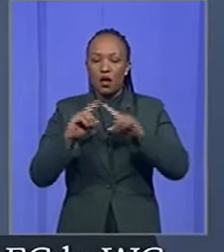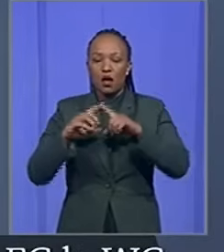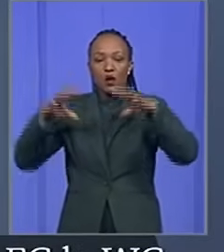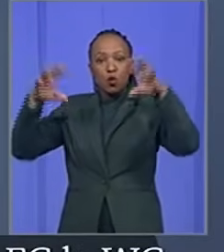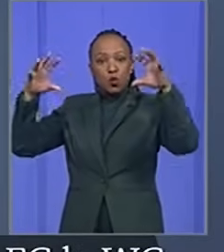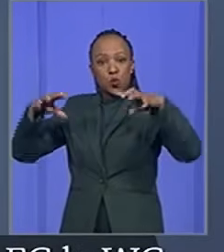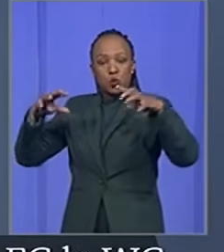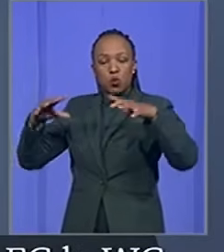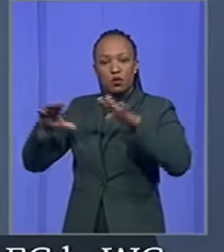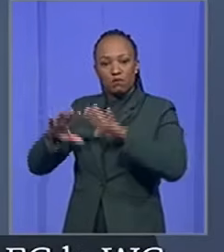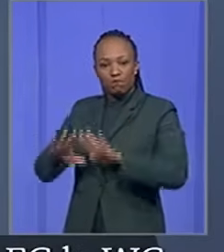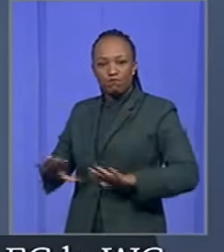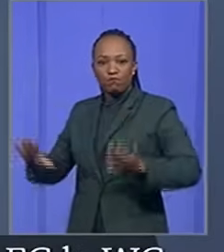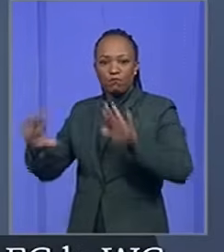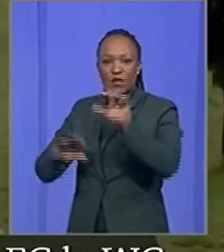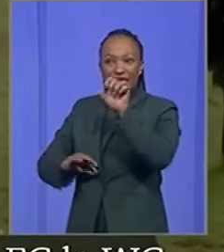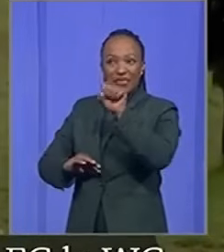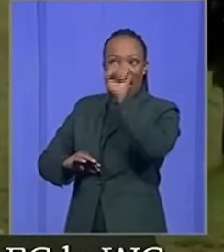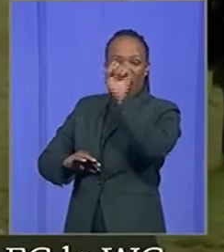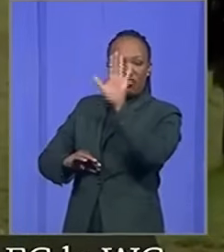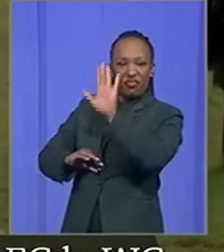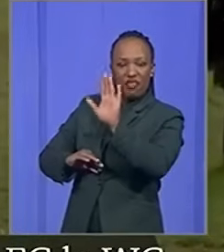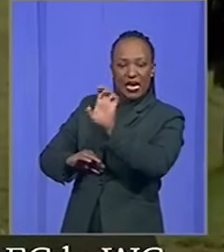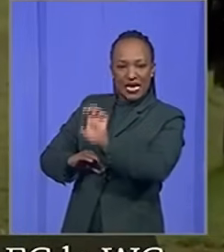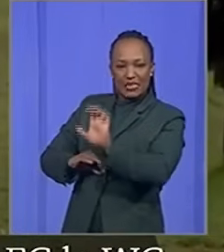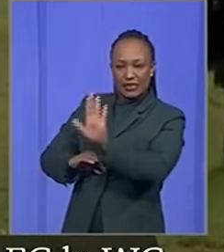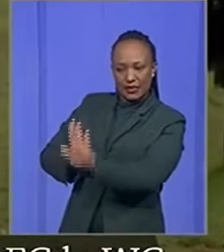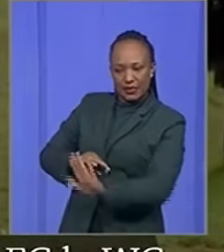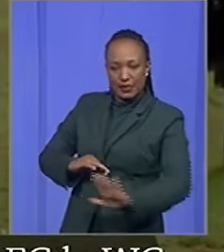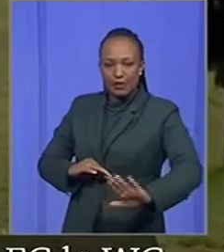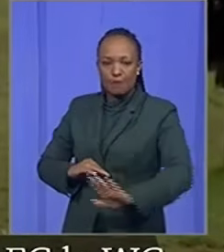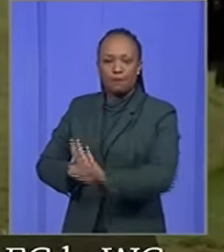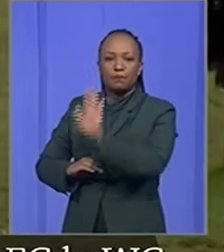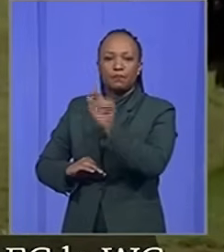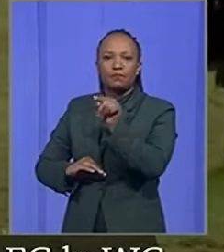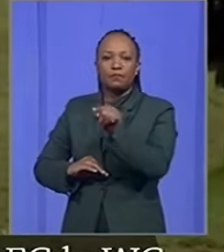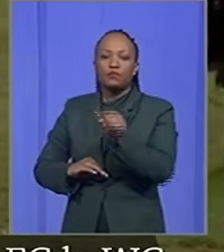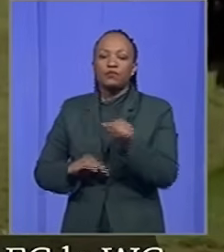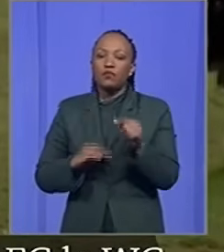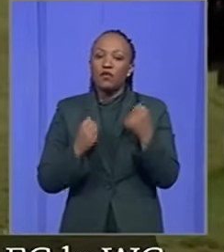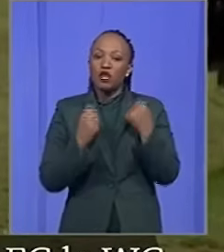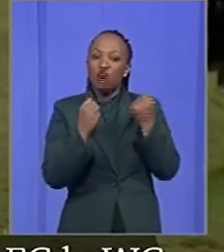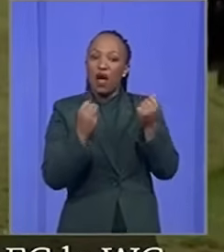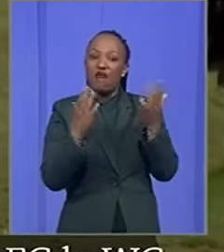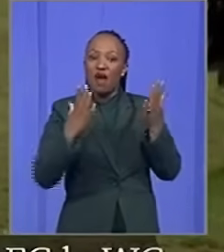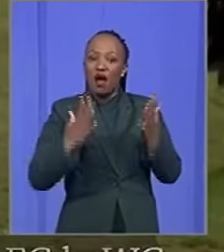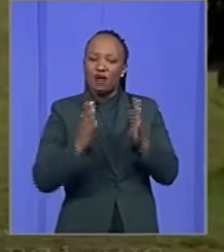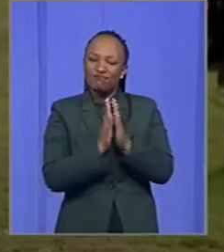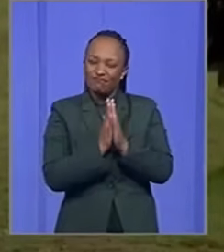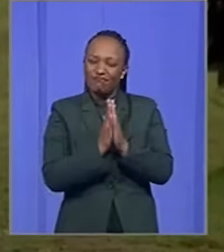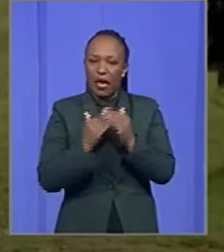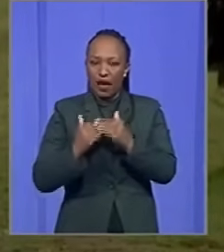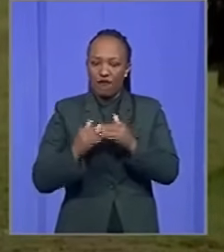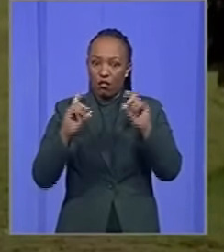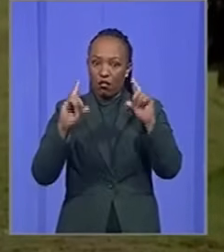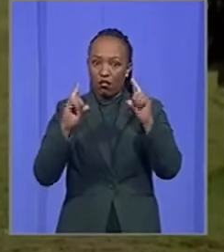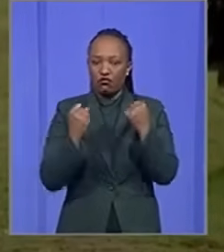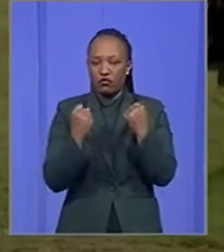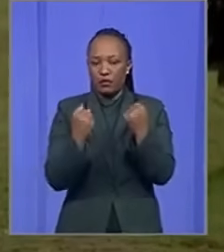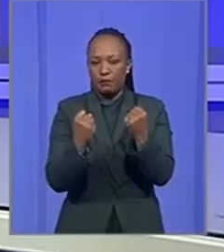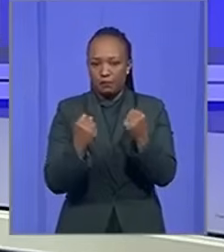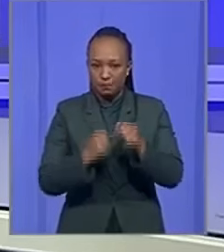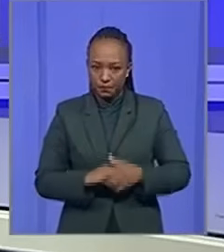confined to the south and the east coast. Ka o le lenga ba kganne ba le moso gore ba kganne ka kelohloko.